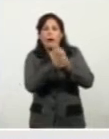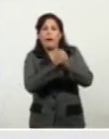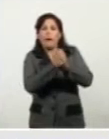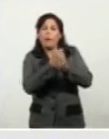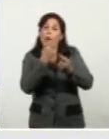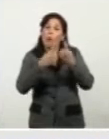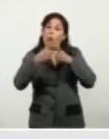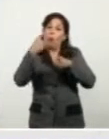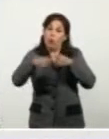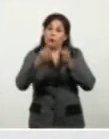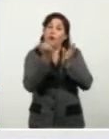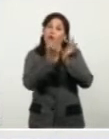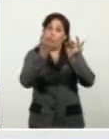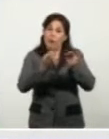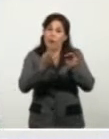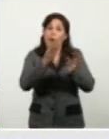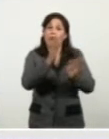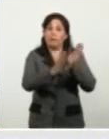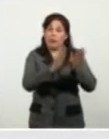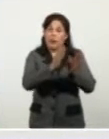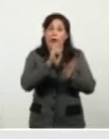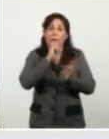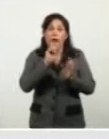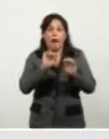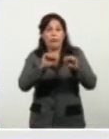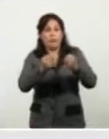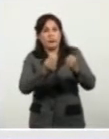under observation.